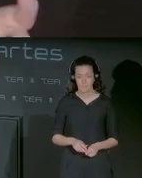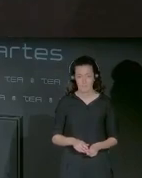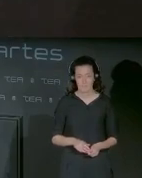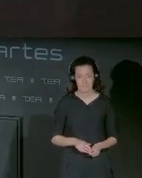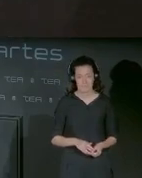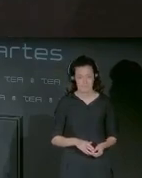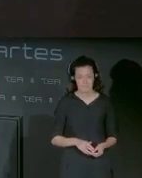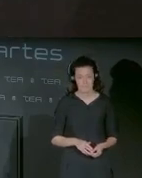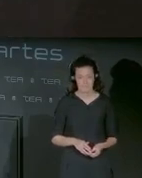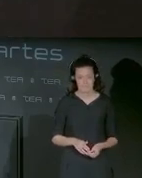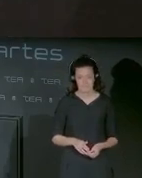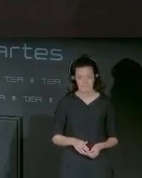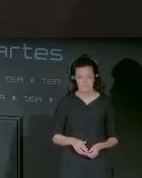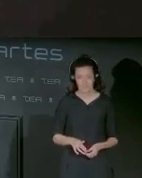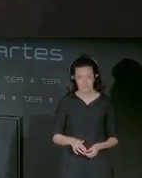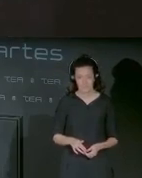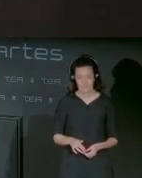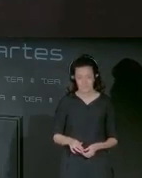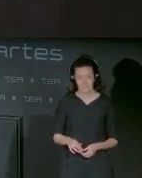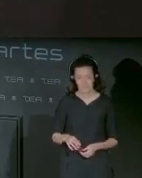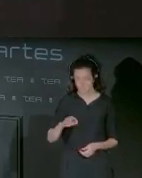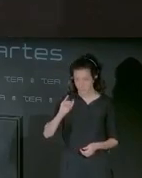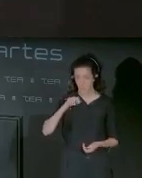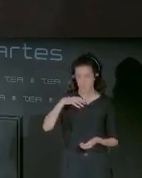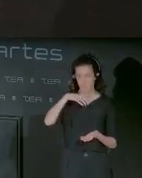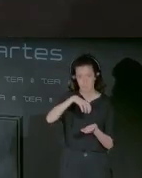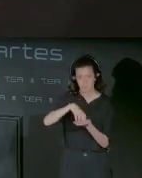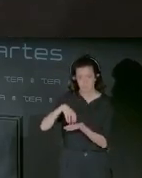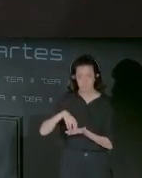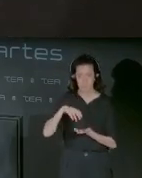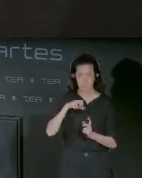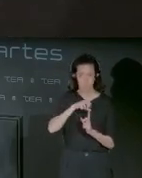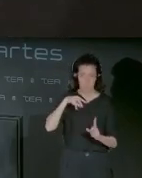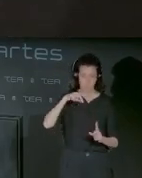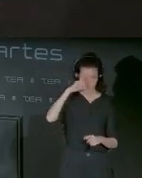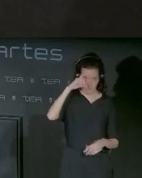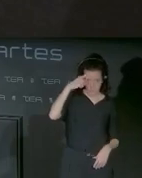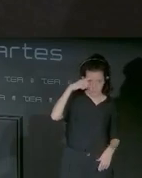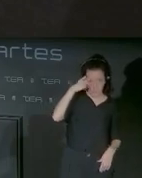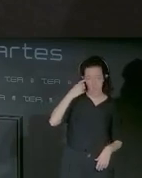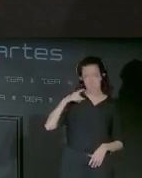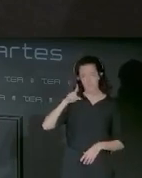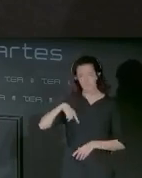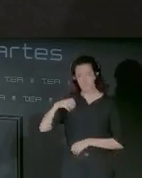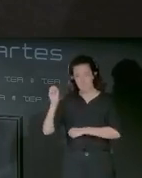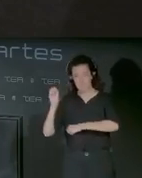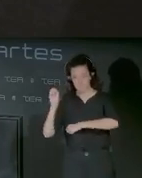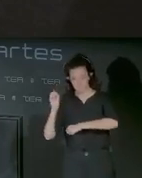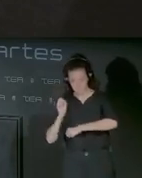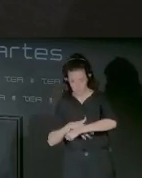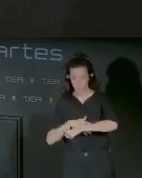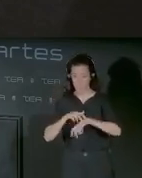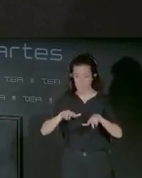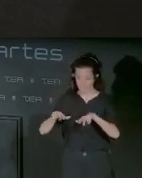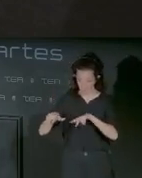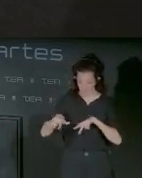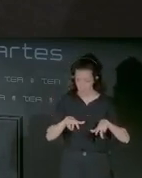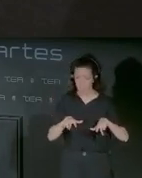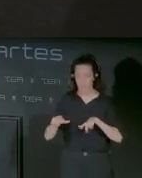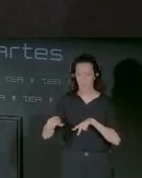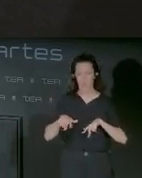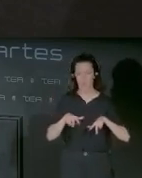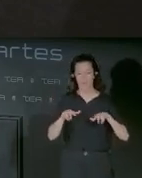cultural perspective. You have the VAF. You have the Nordic, Norwegian Film Institute, the Danish Film Institute. You have a bit of